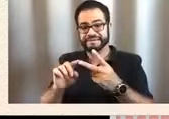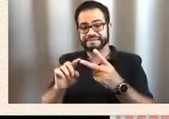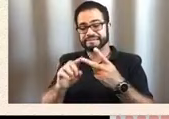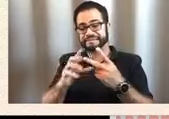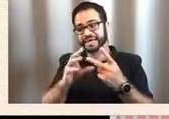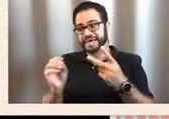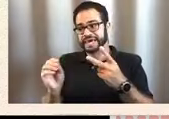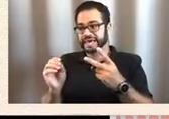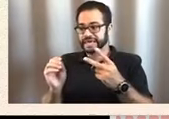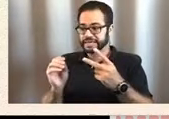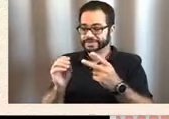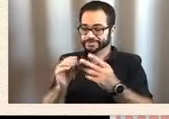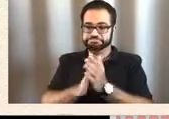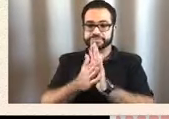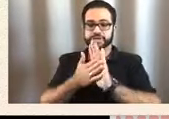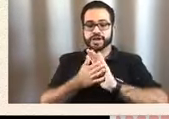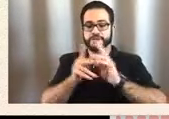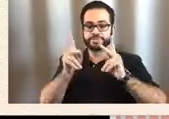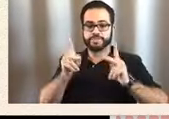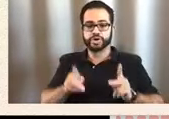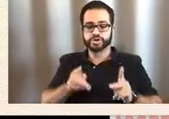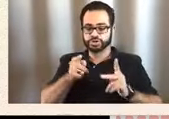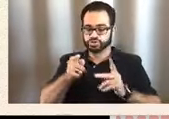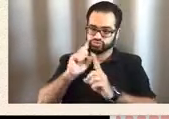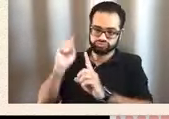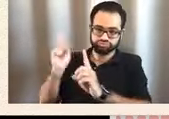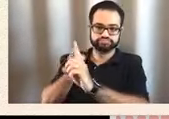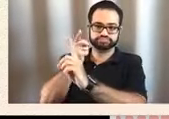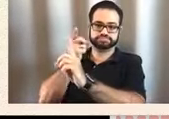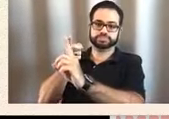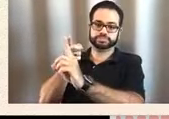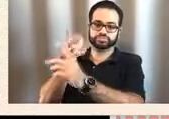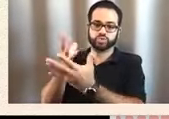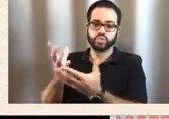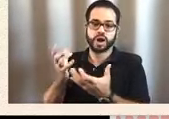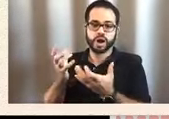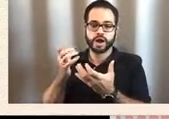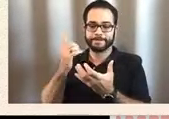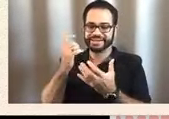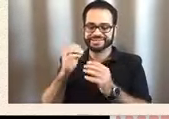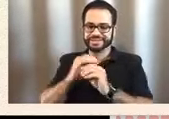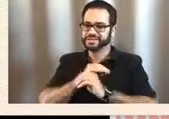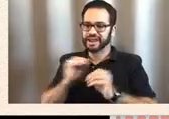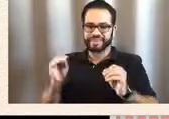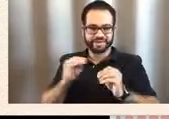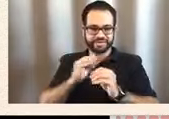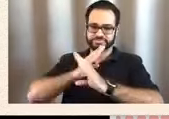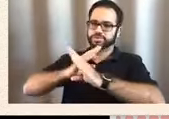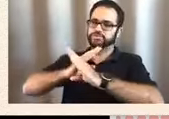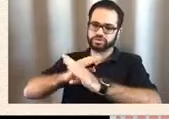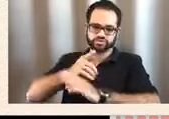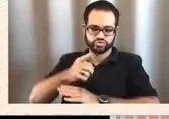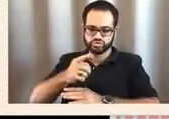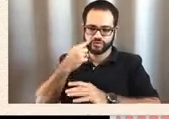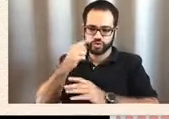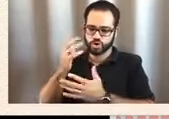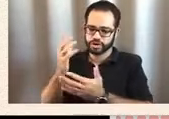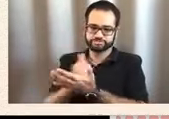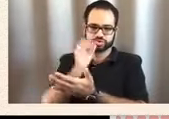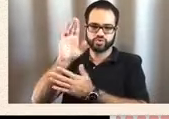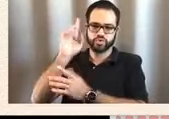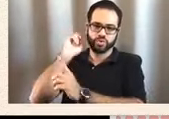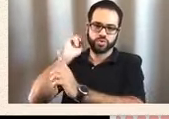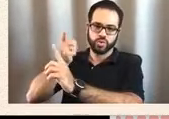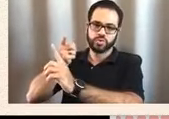person that you strive to be, because nothing can stand in your way for reaching your goals and